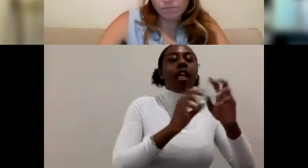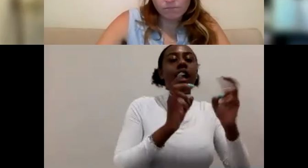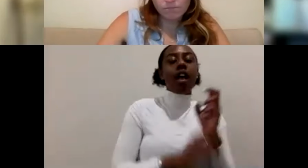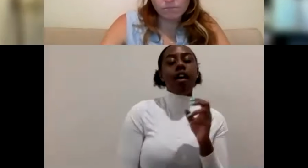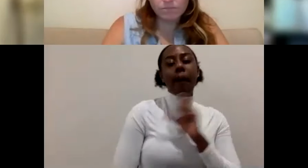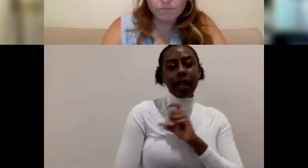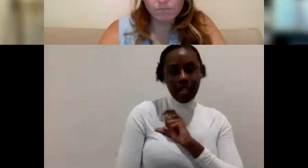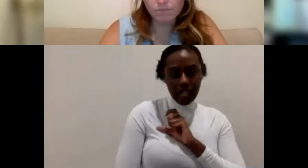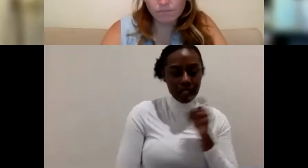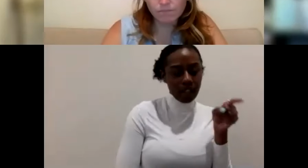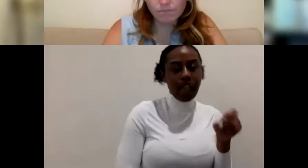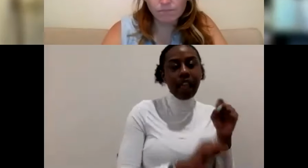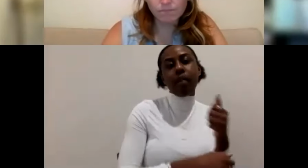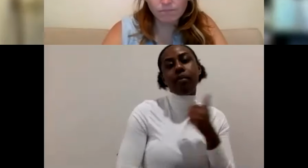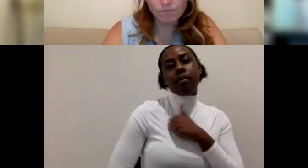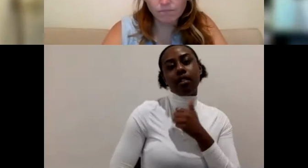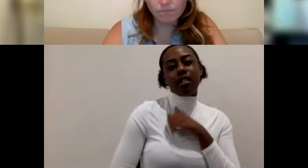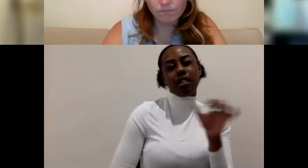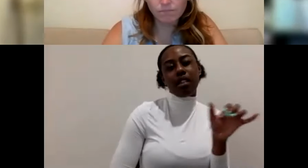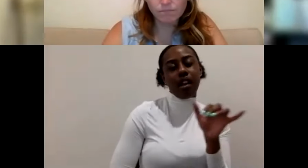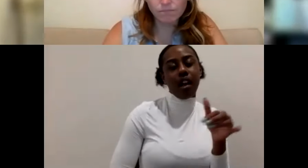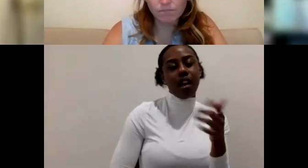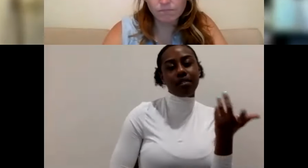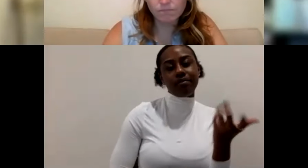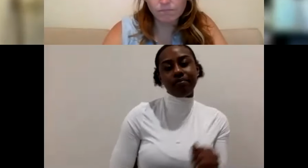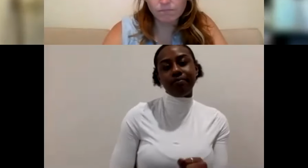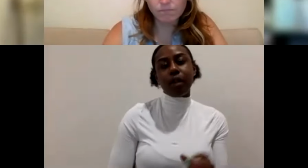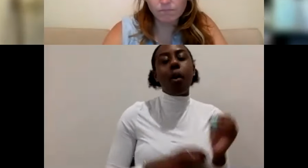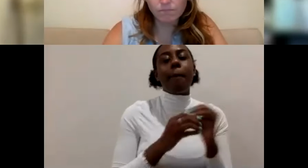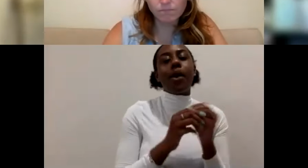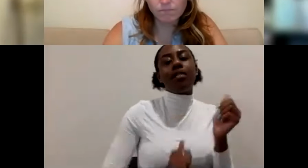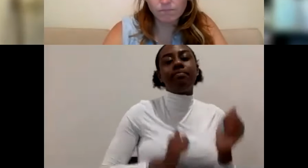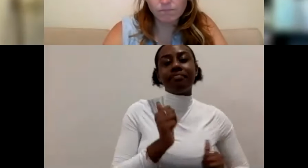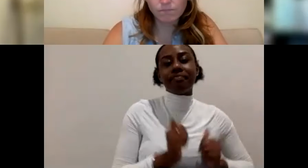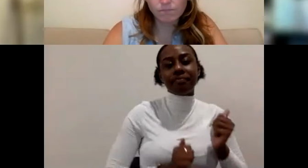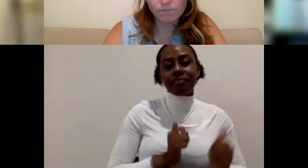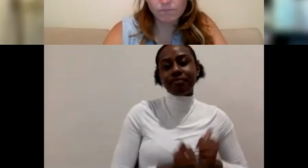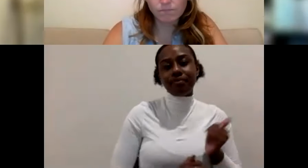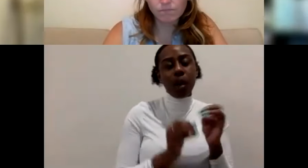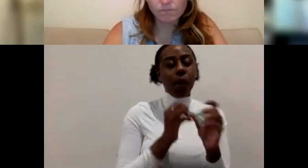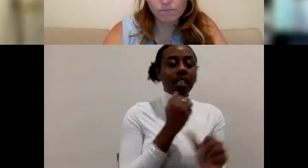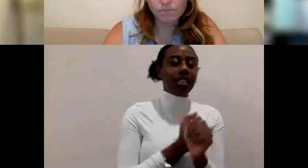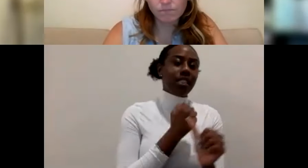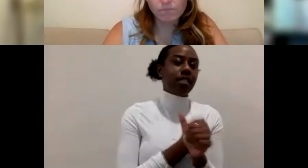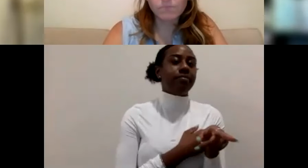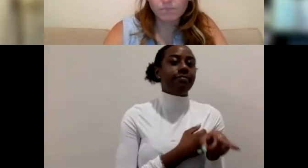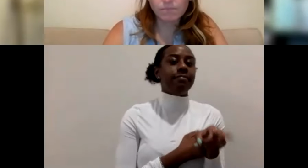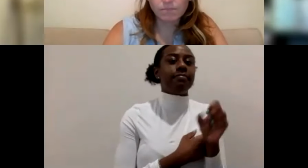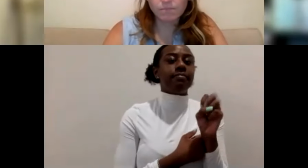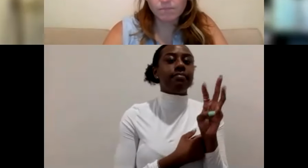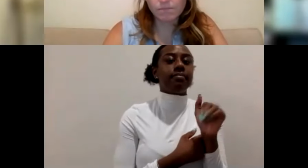be and expected to be a lot more aggressive and dangerous.